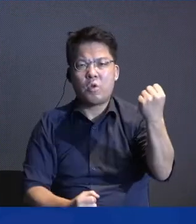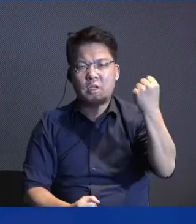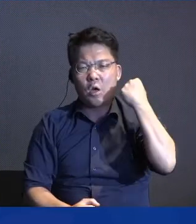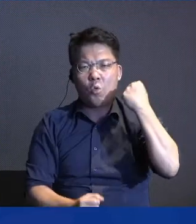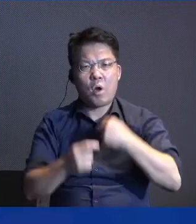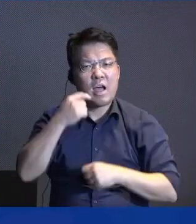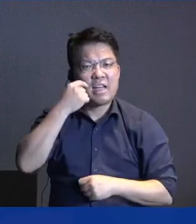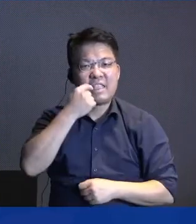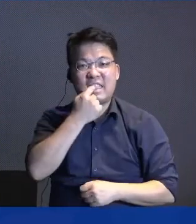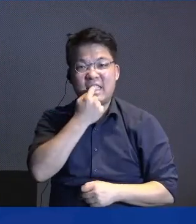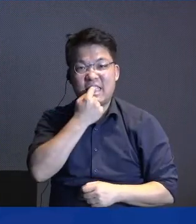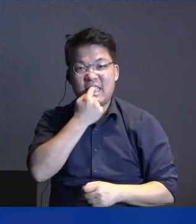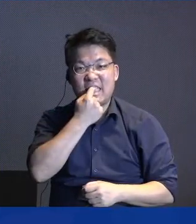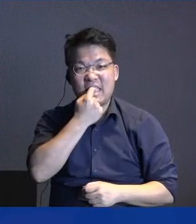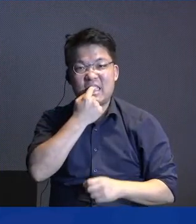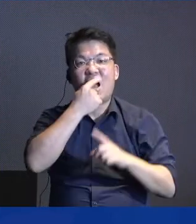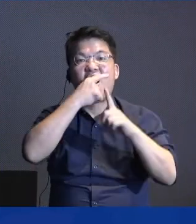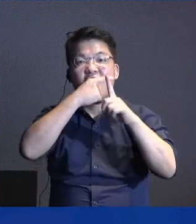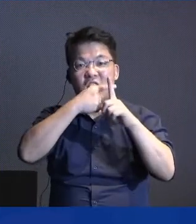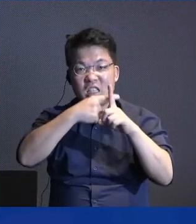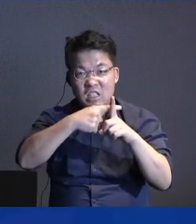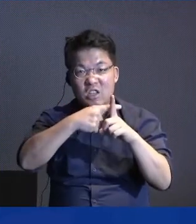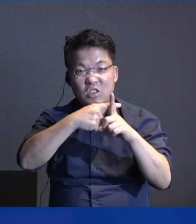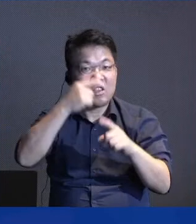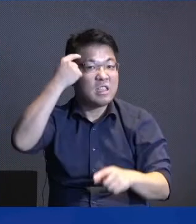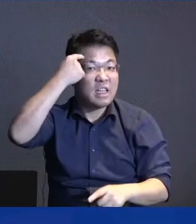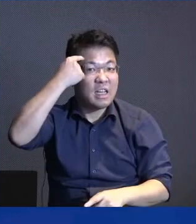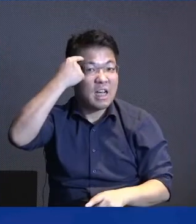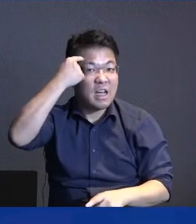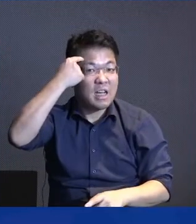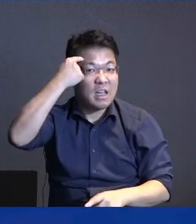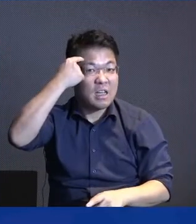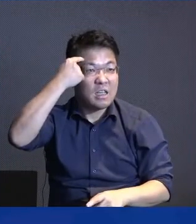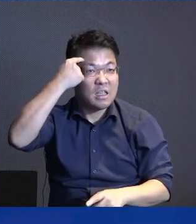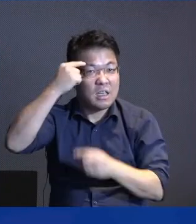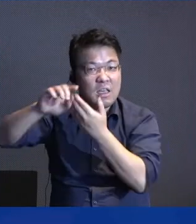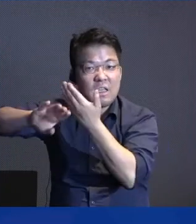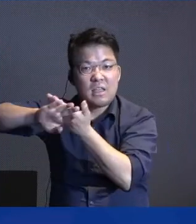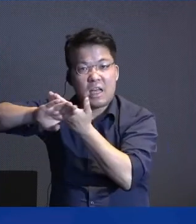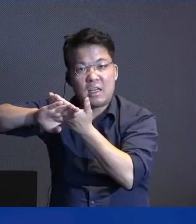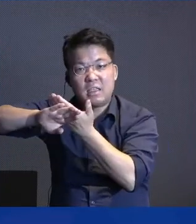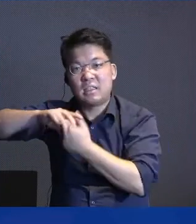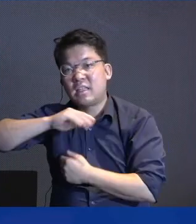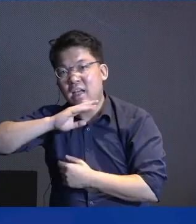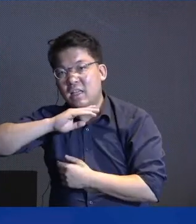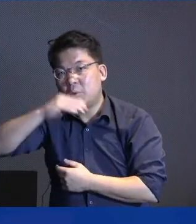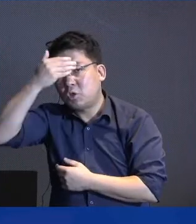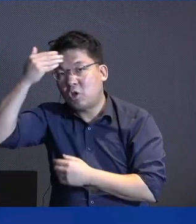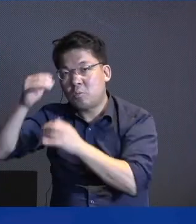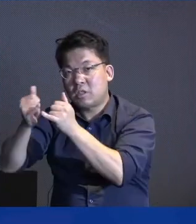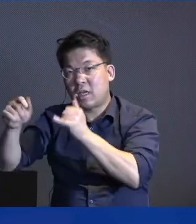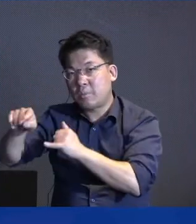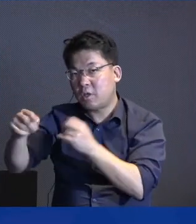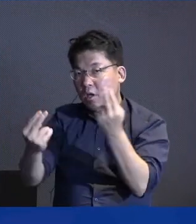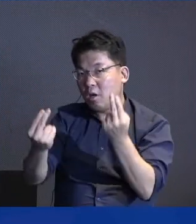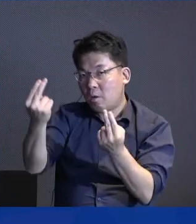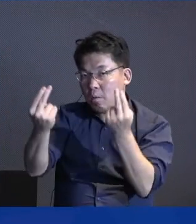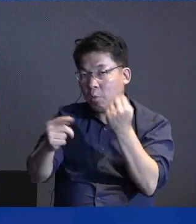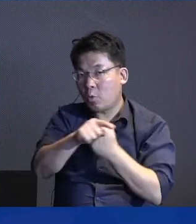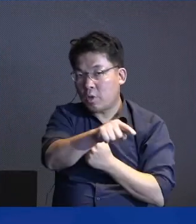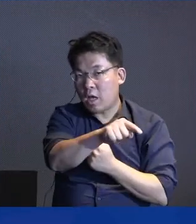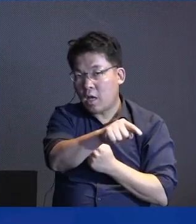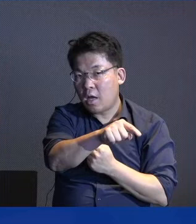greater life satisfaction and happiness, better health perception, and higher levels of mental health and